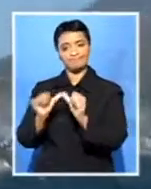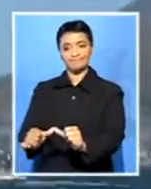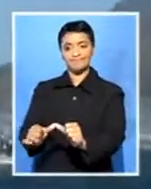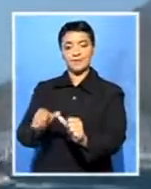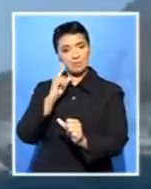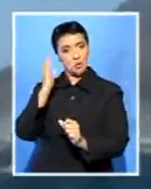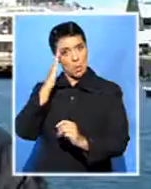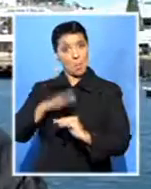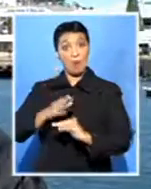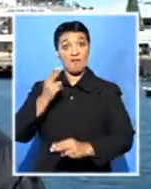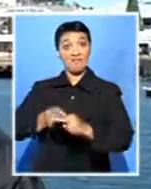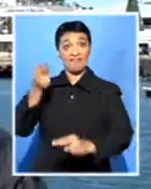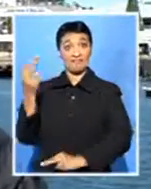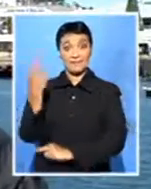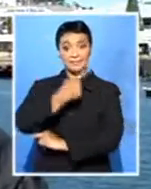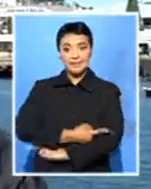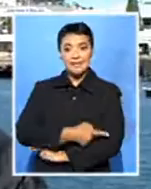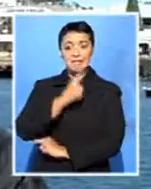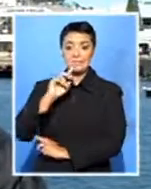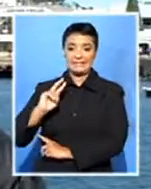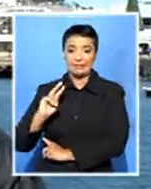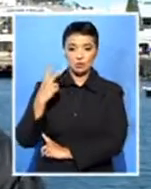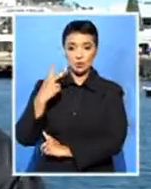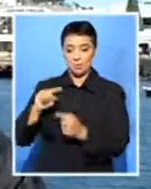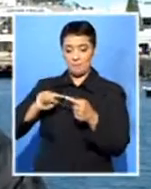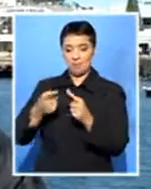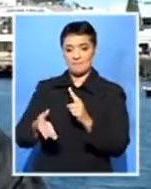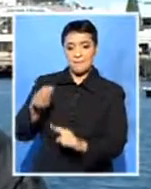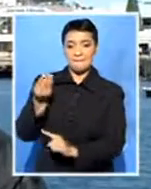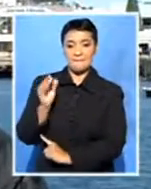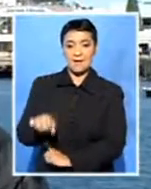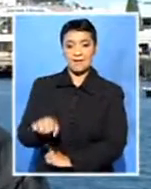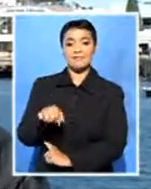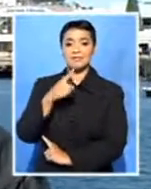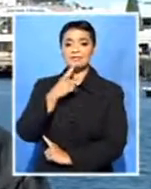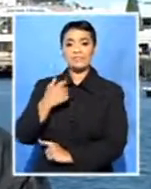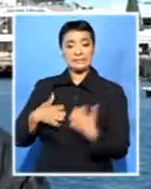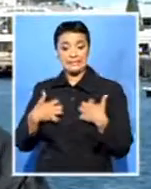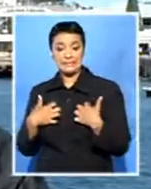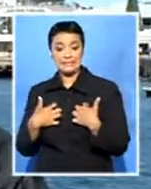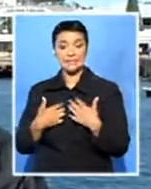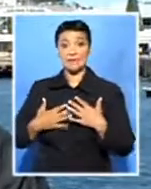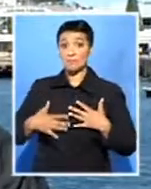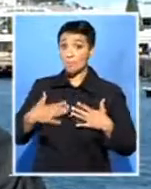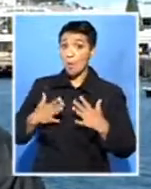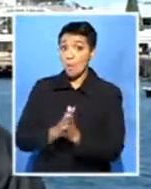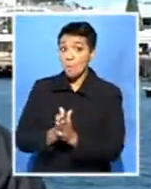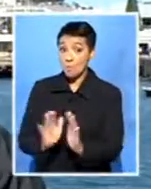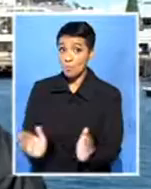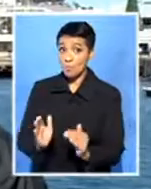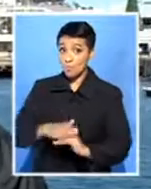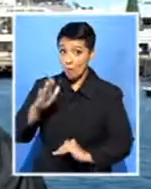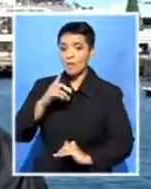down to the wire. On the final day of racing, where there's double points, it really is all to sail for. And what's encouraging is that across all of the